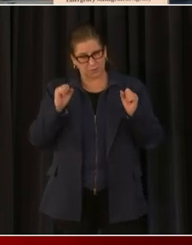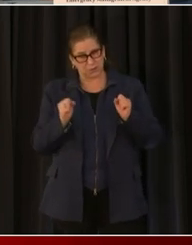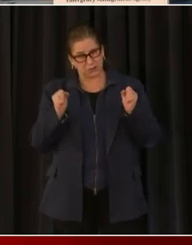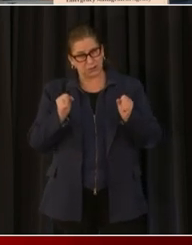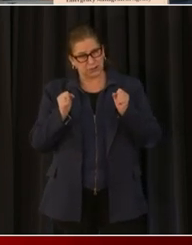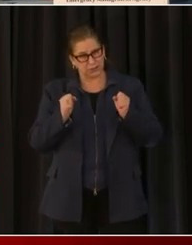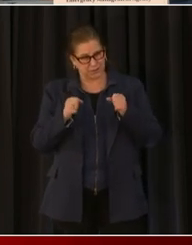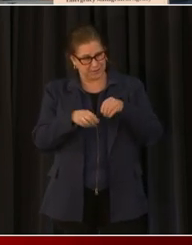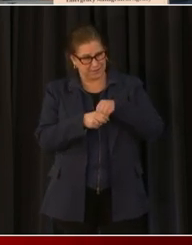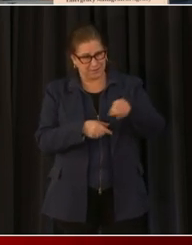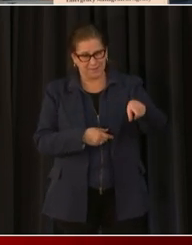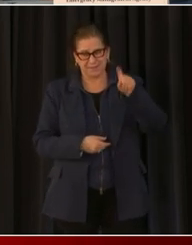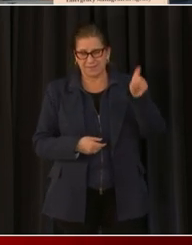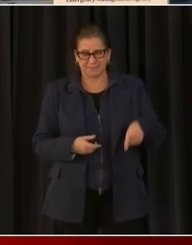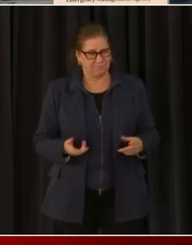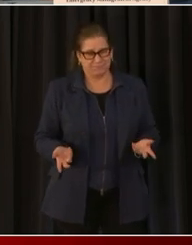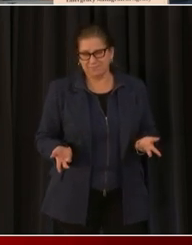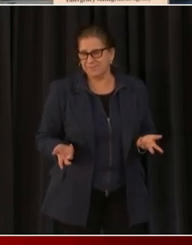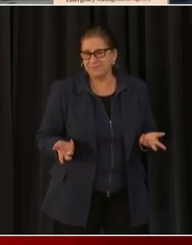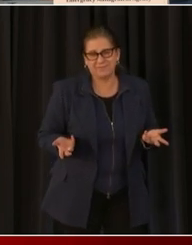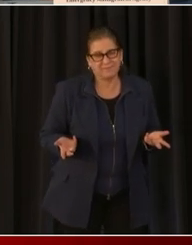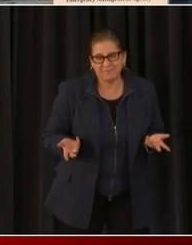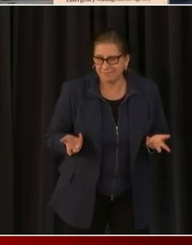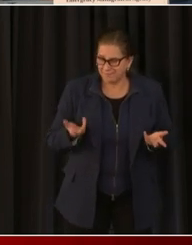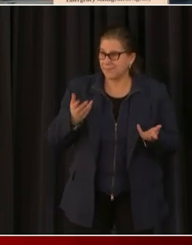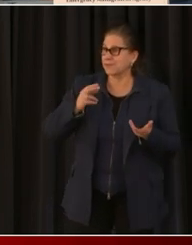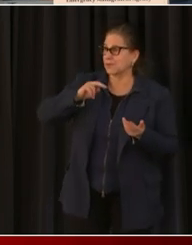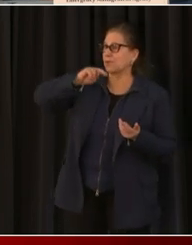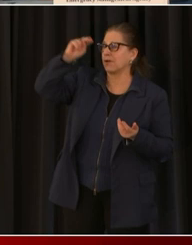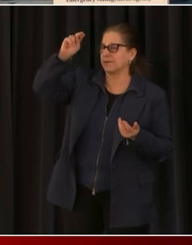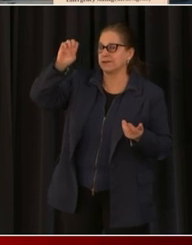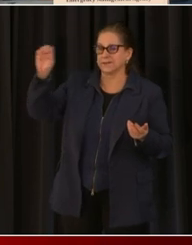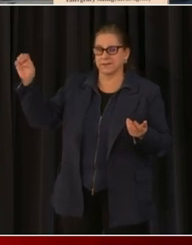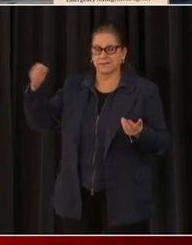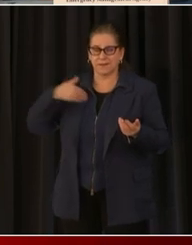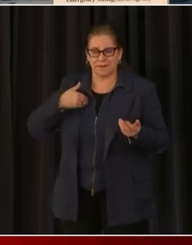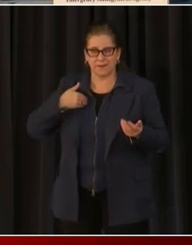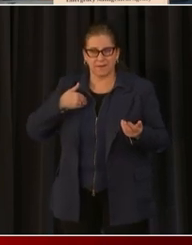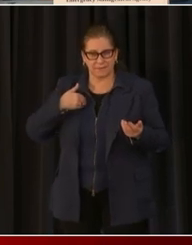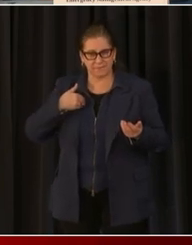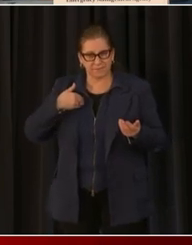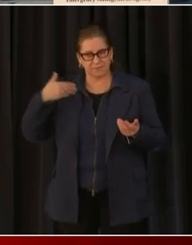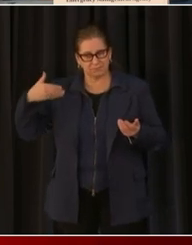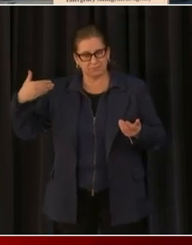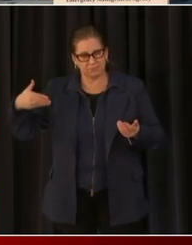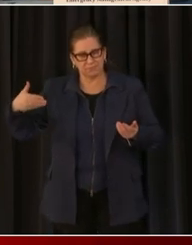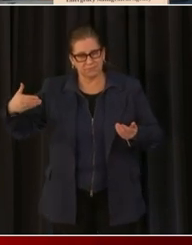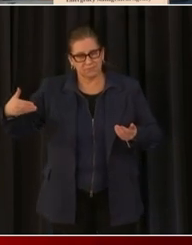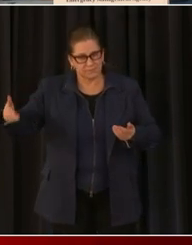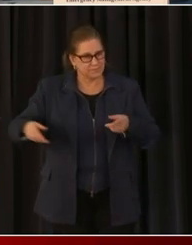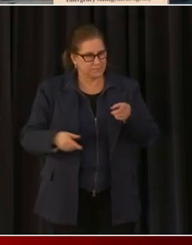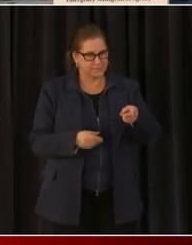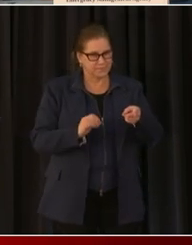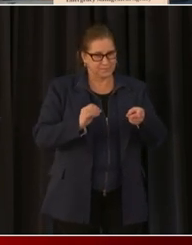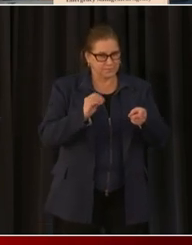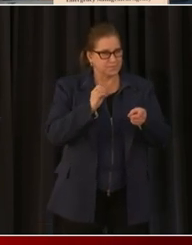there. A lot of their facilities have not been winterized as they are here on the East Coast. And so I think over time there's a lot of